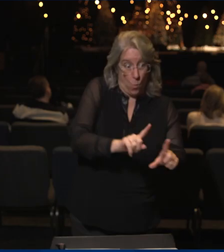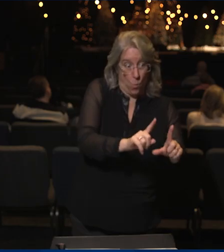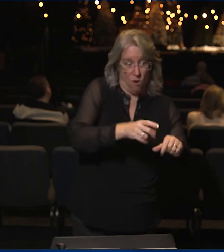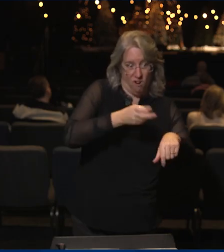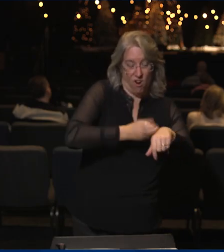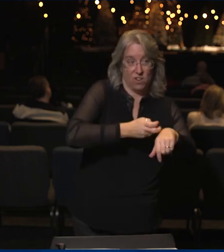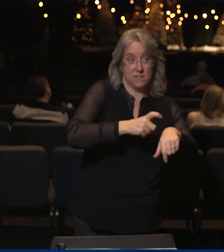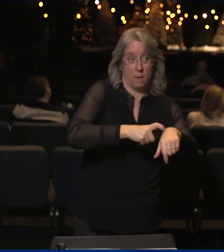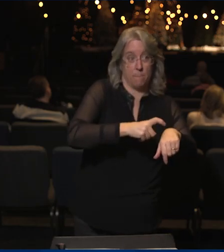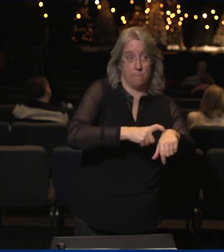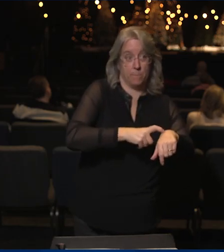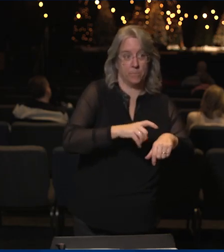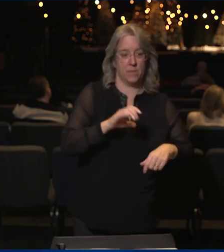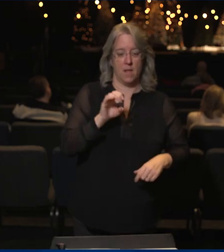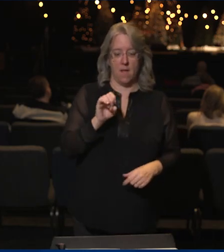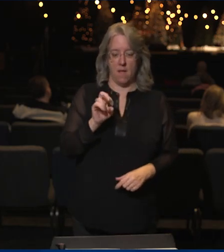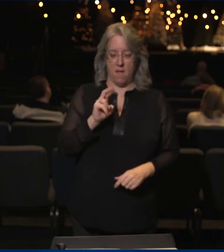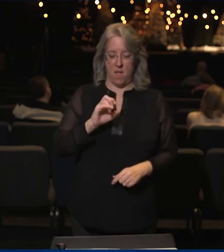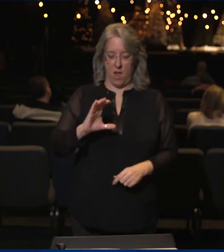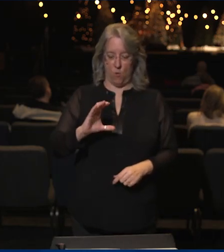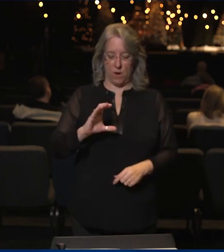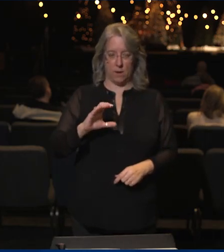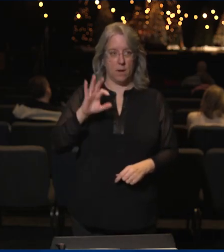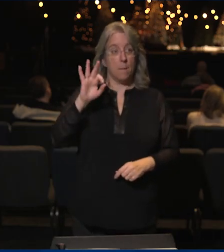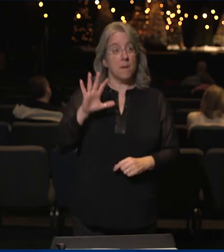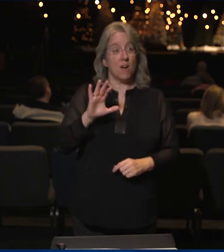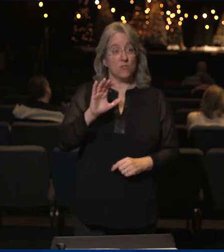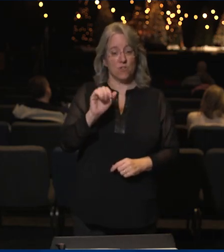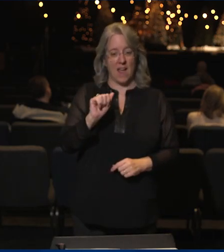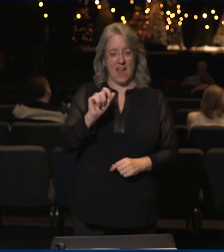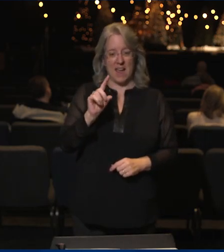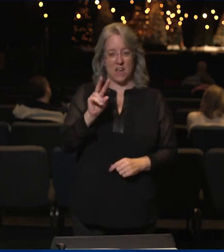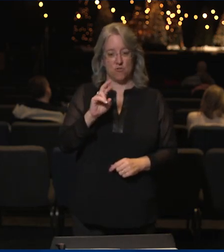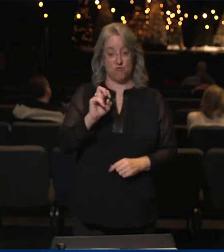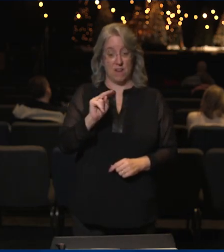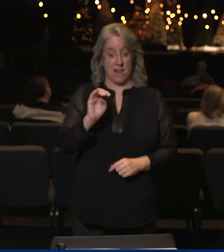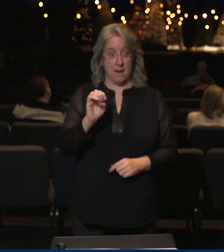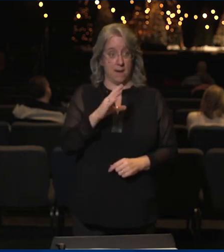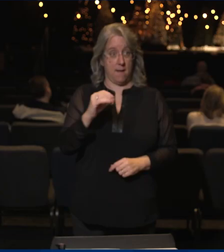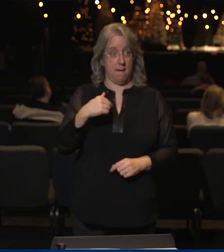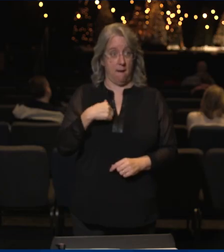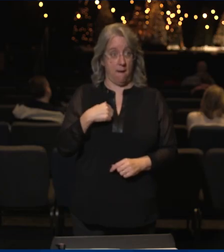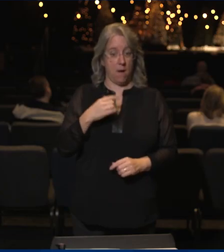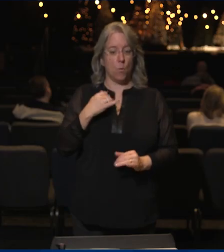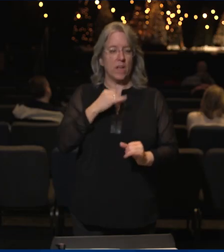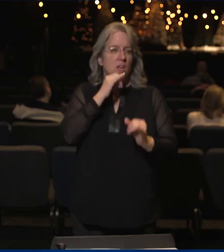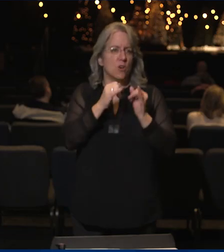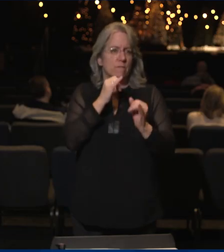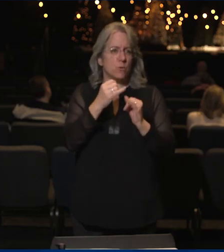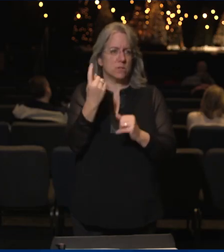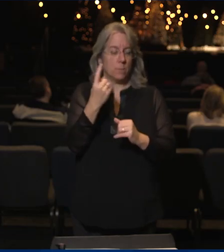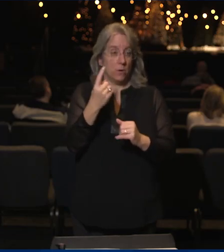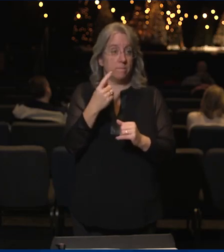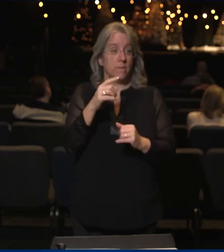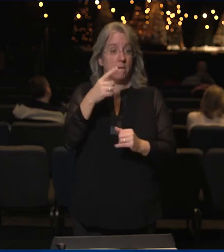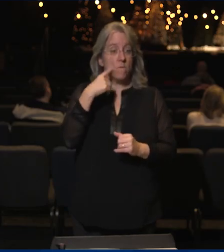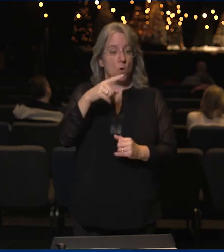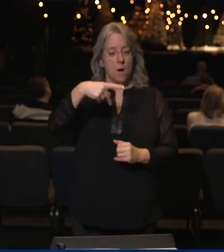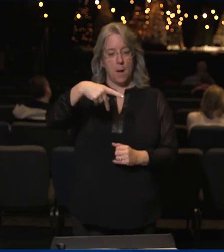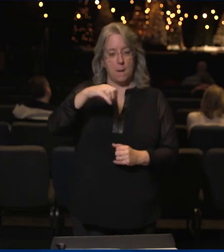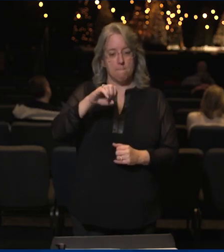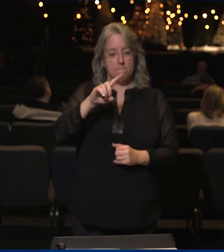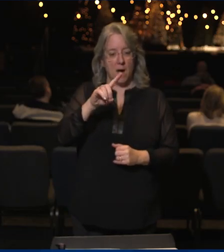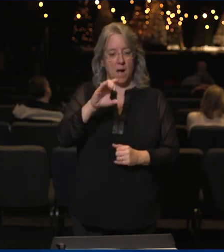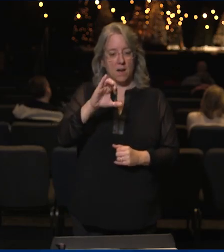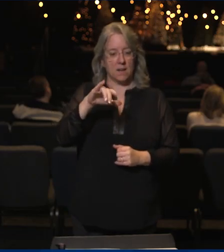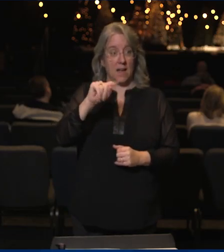Eric and Pastor Adrian and I interviewed a woman called Miss Joanne Bland. She'll be on a podcast in February. She was she